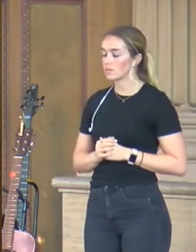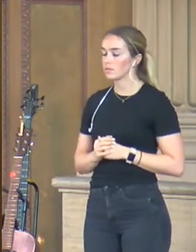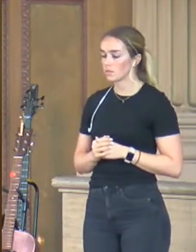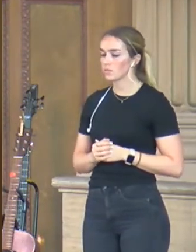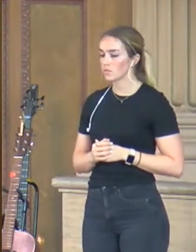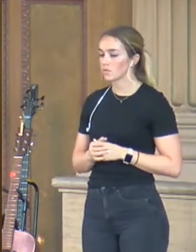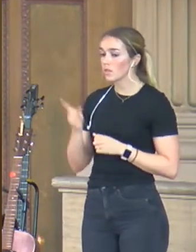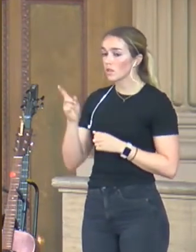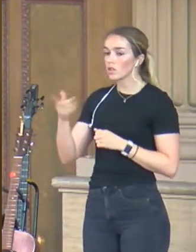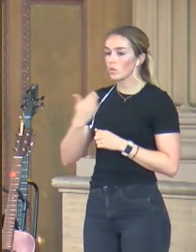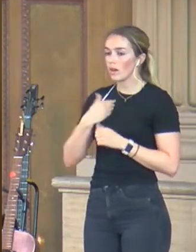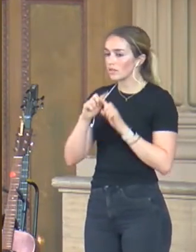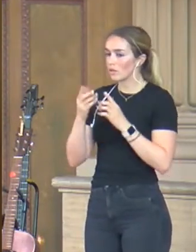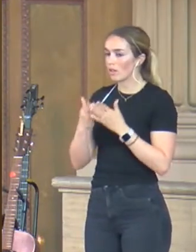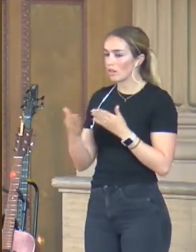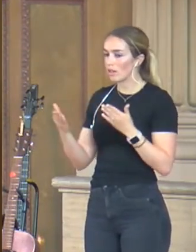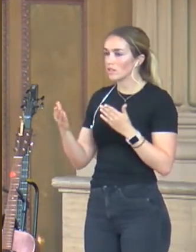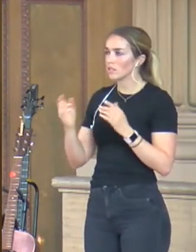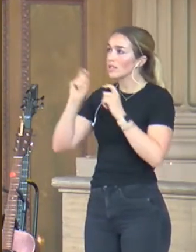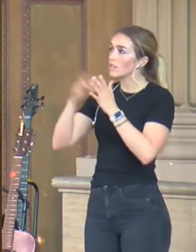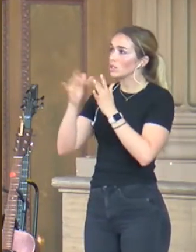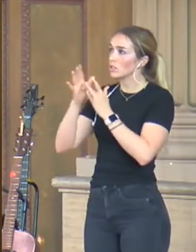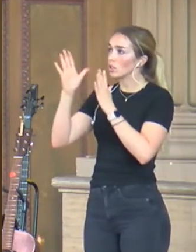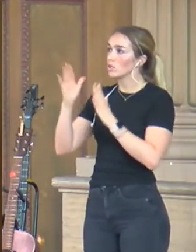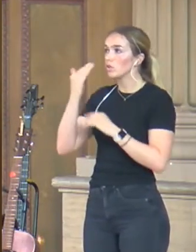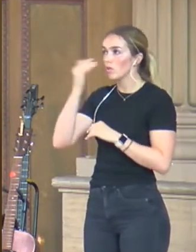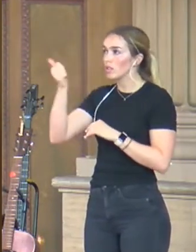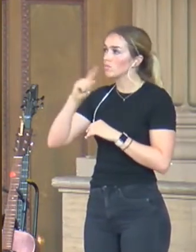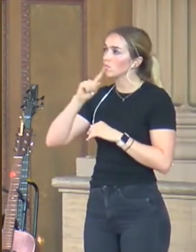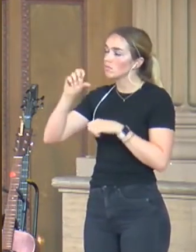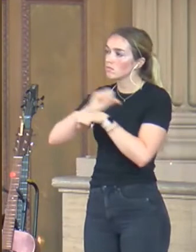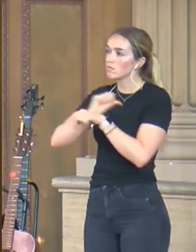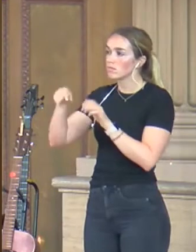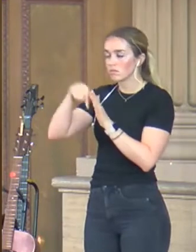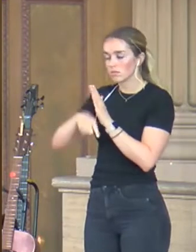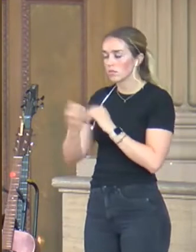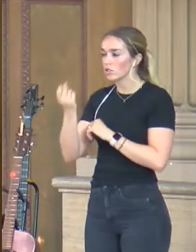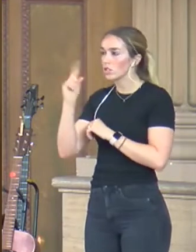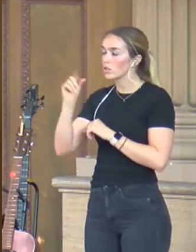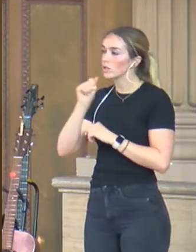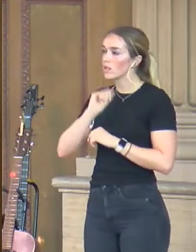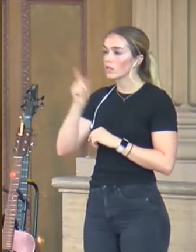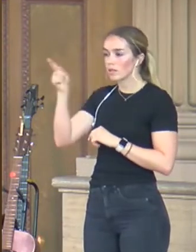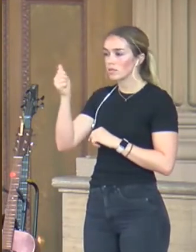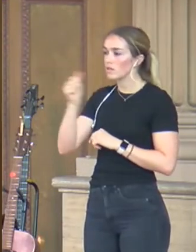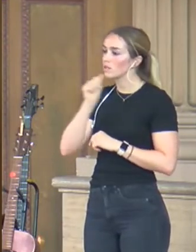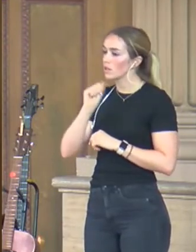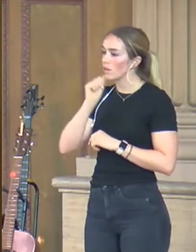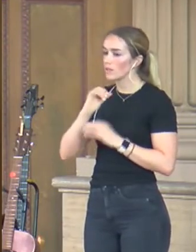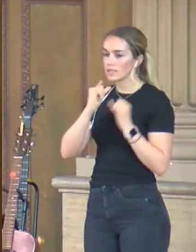And when you pour these things out on Jesus you can know that he fully understands your suffering because he suffered it too.